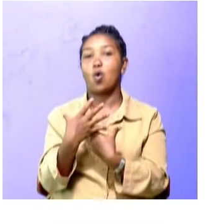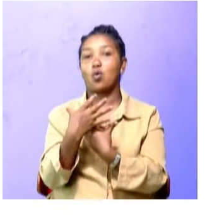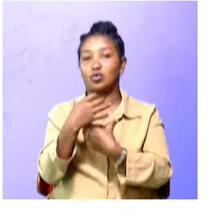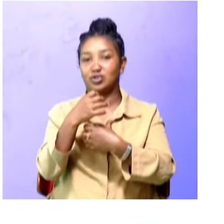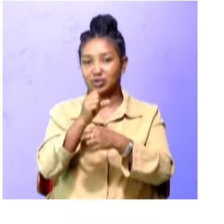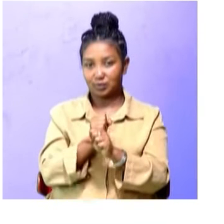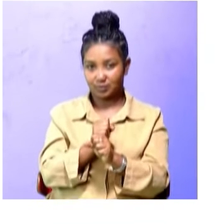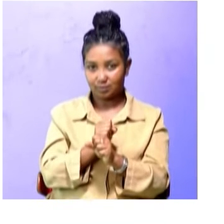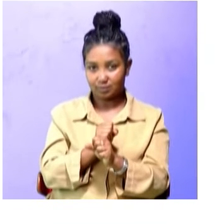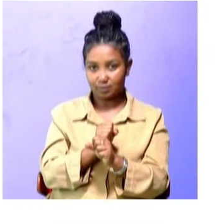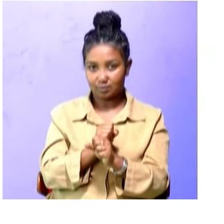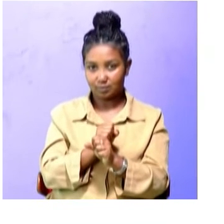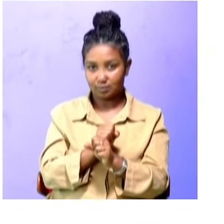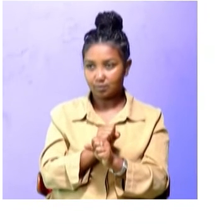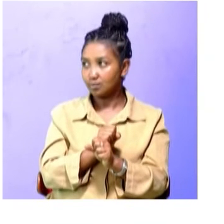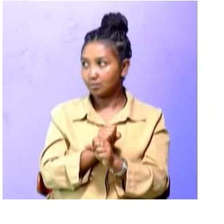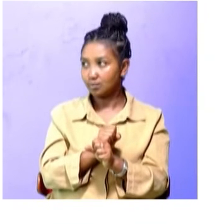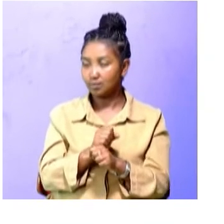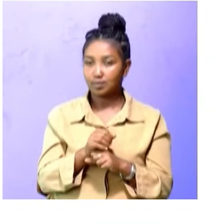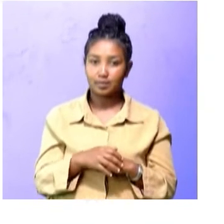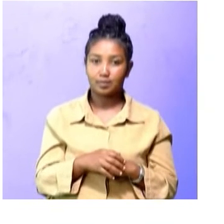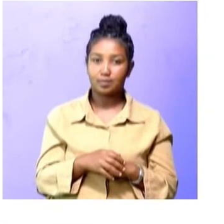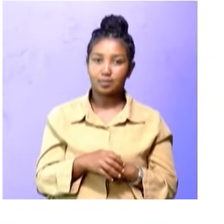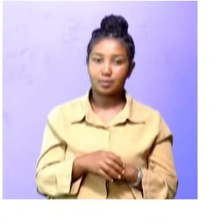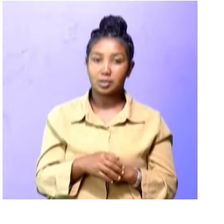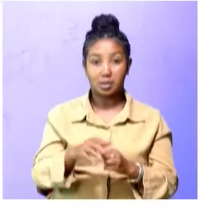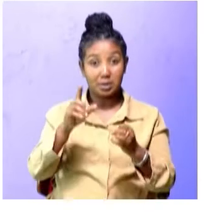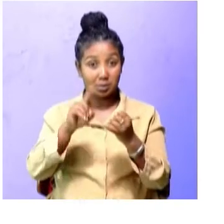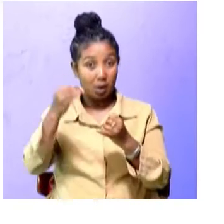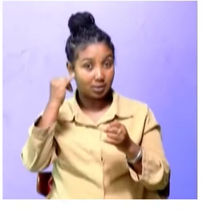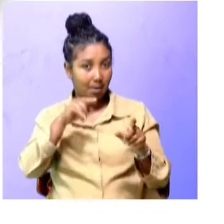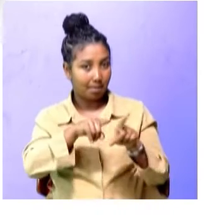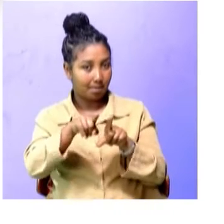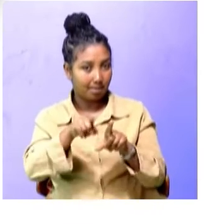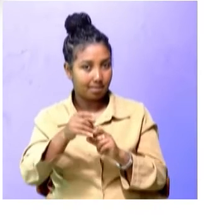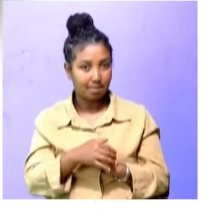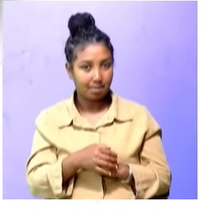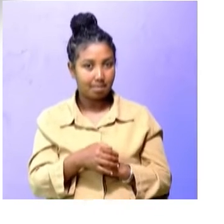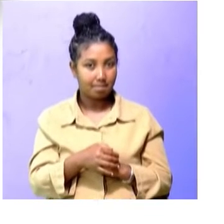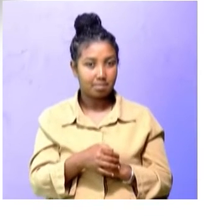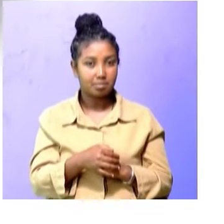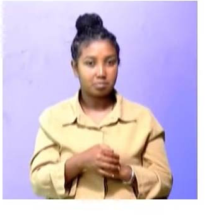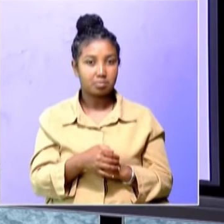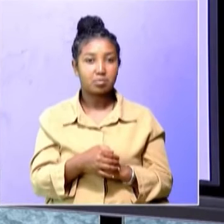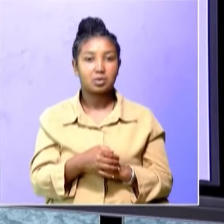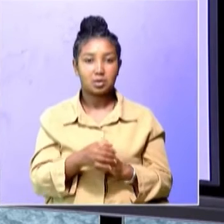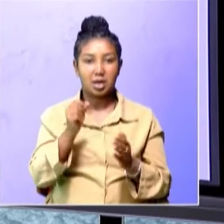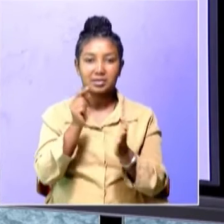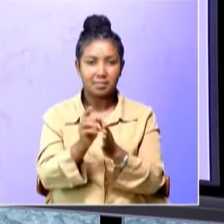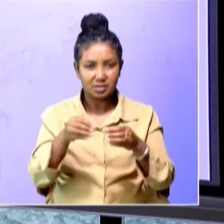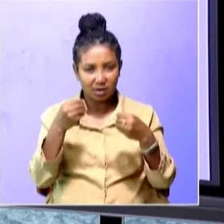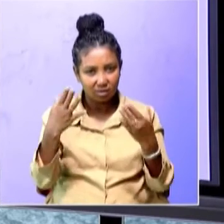We have come to our initial point. You see, he is giving more